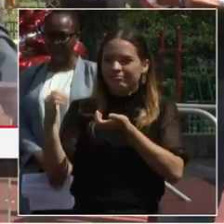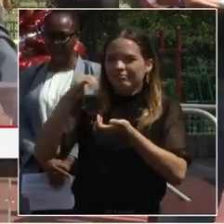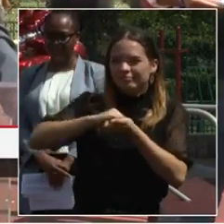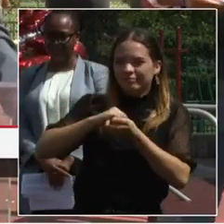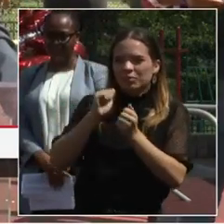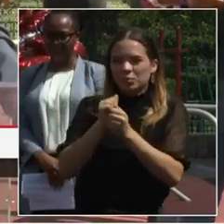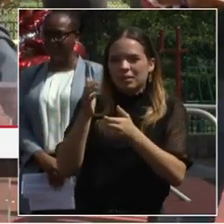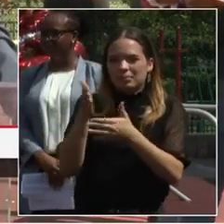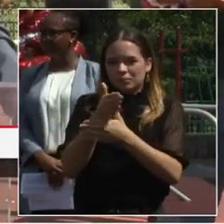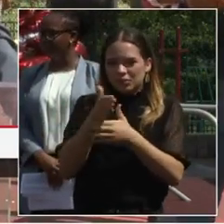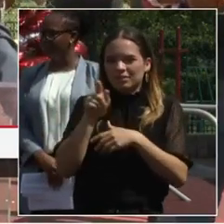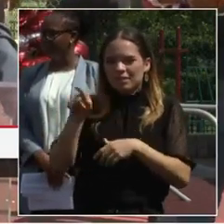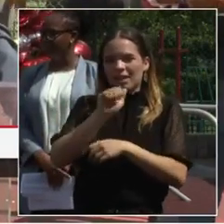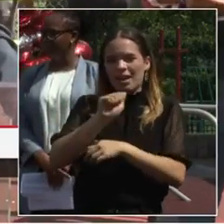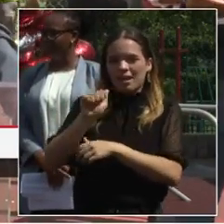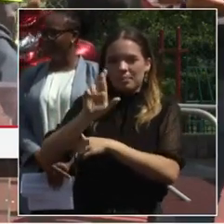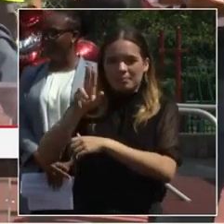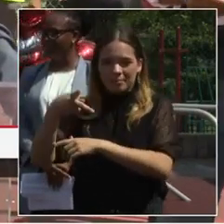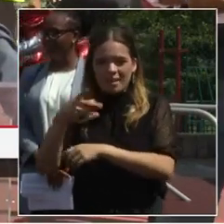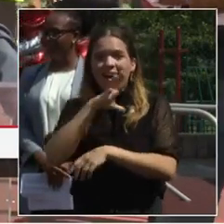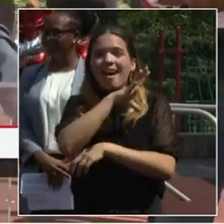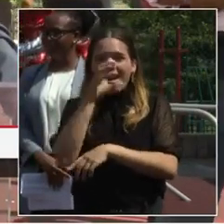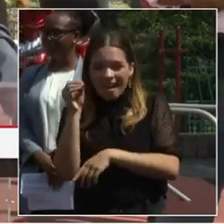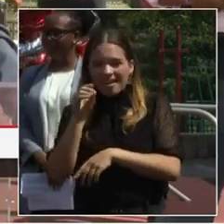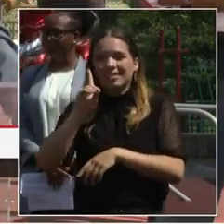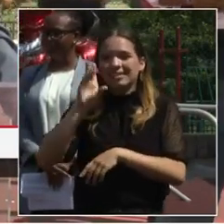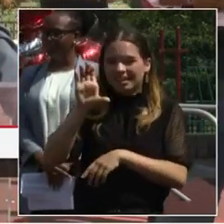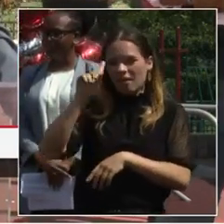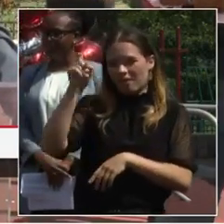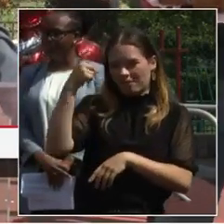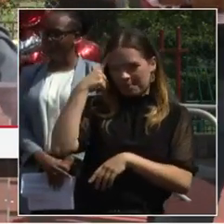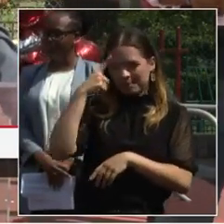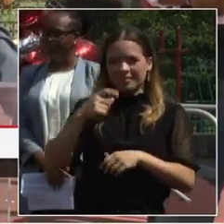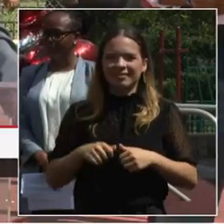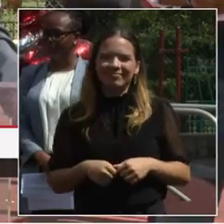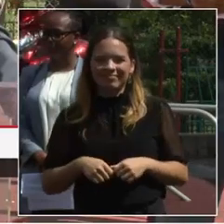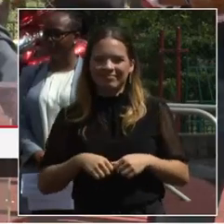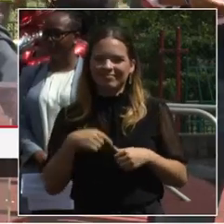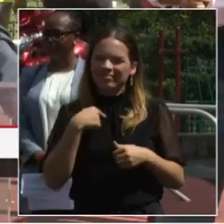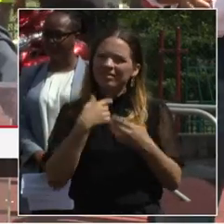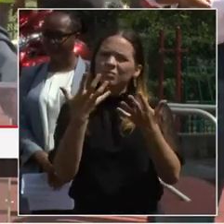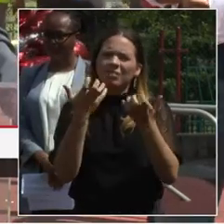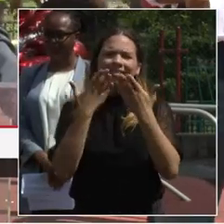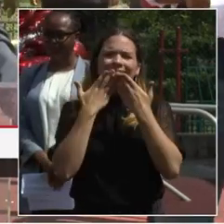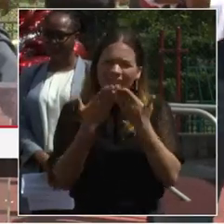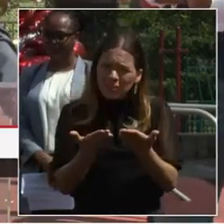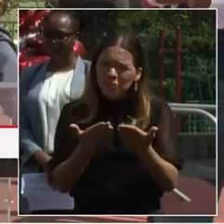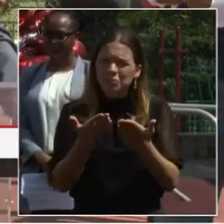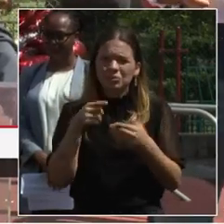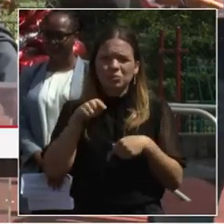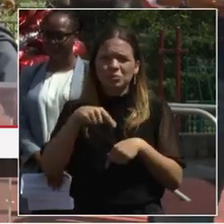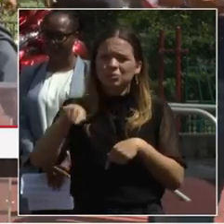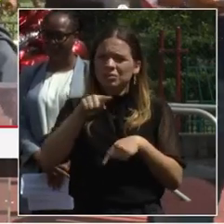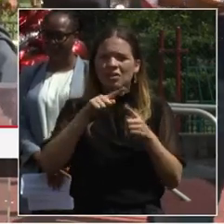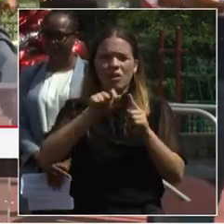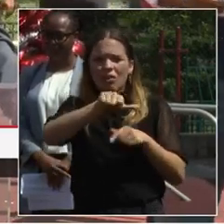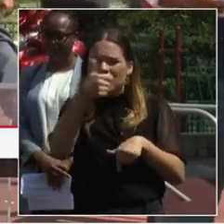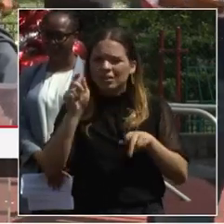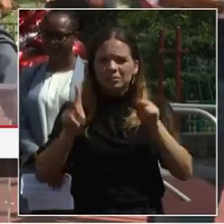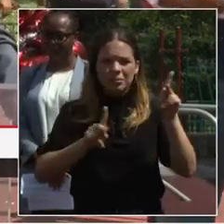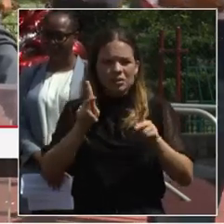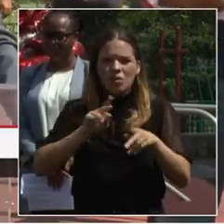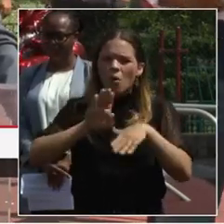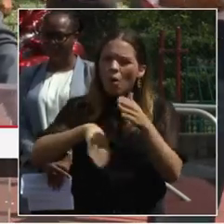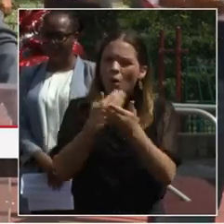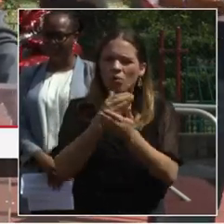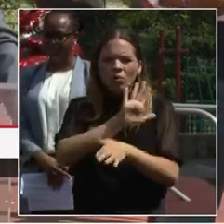and the District of Columbia government. But I got to start to give thanks the same way that others have given thanks to all the hard-working